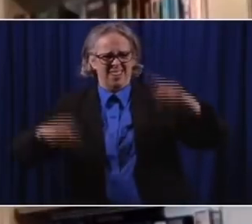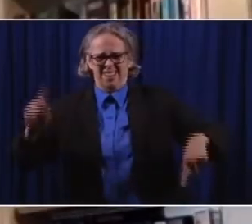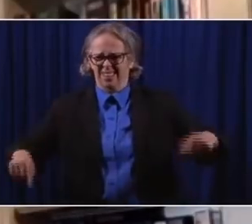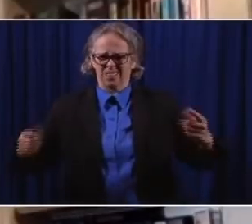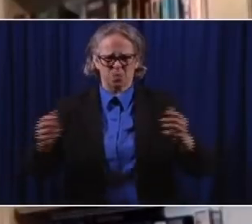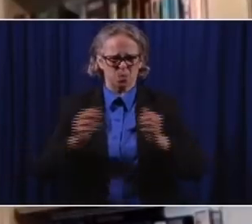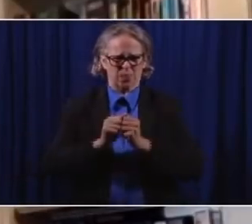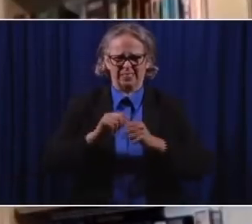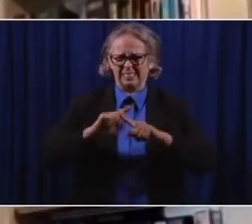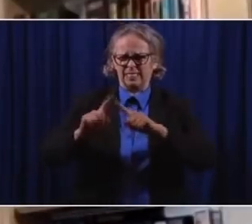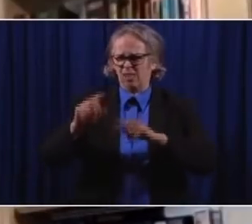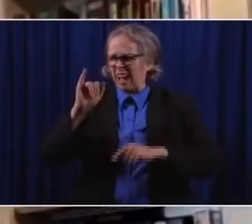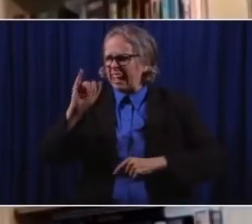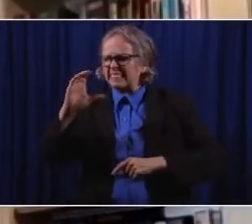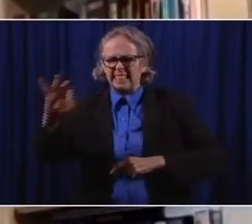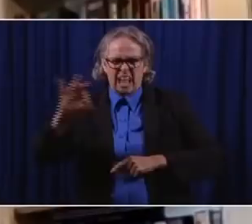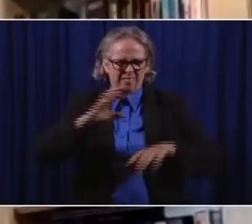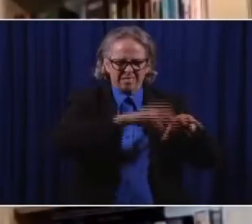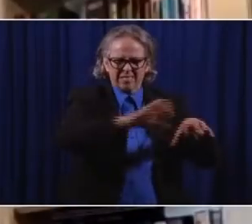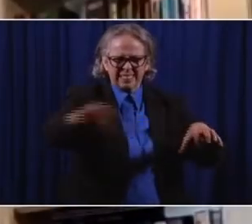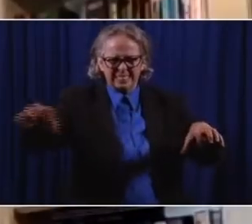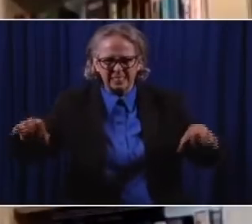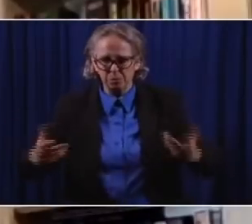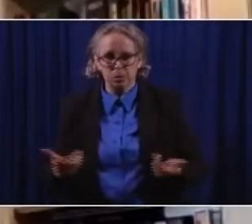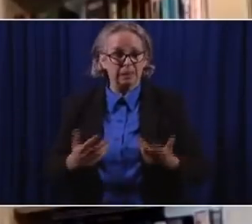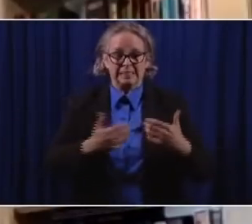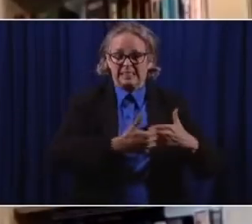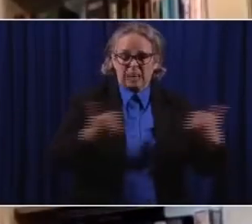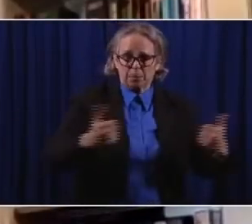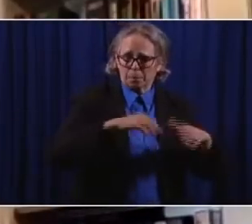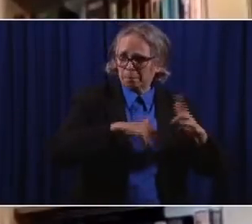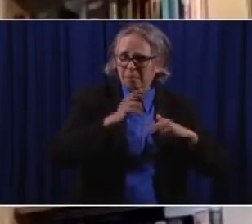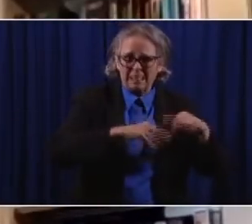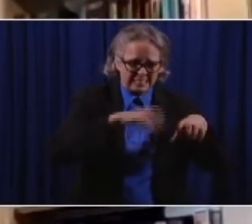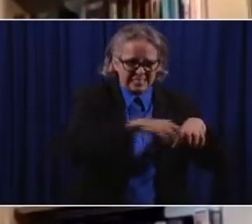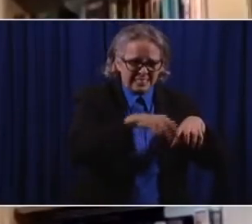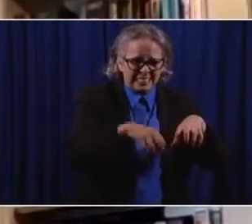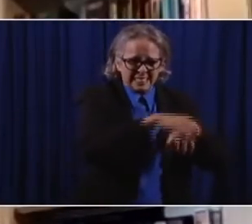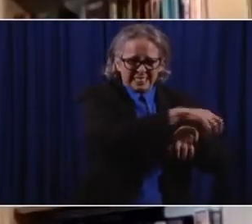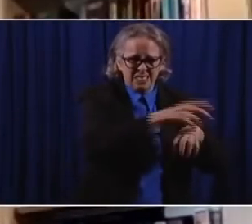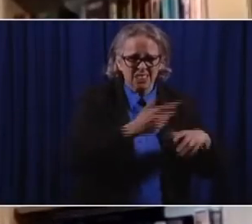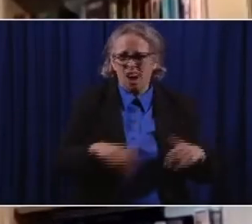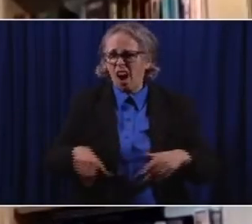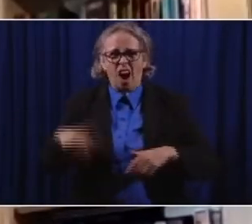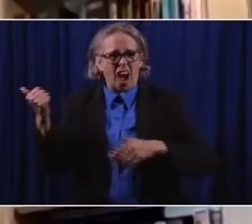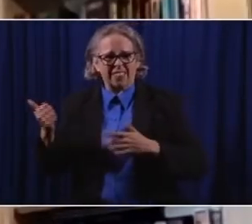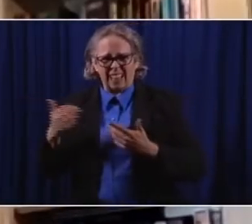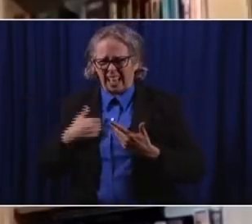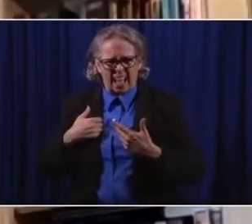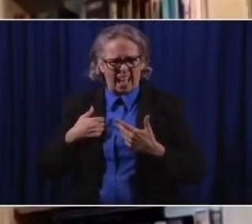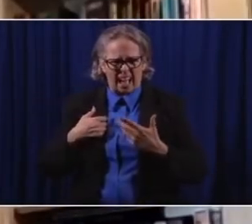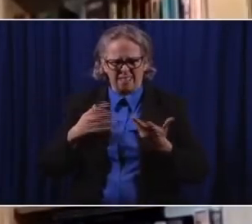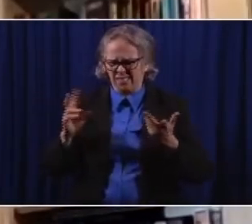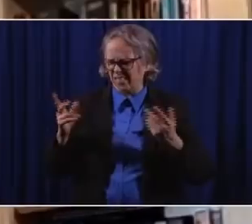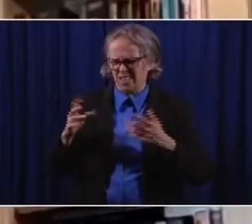it will be separate buildings. In some cases, it will be very isolated settings, within an